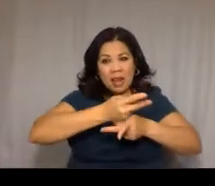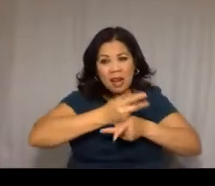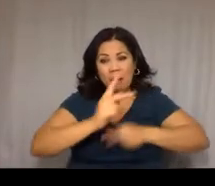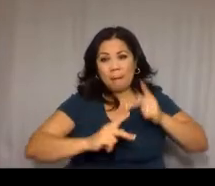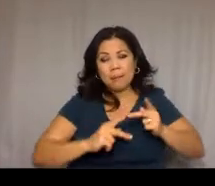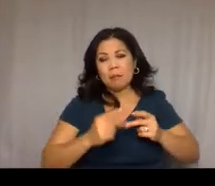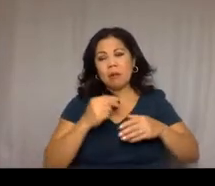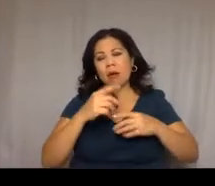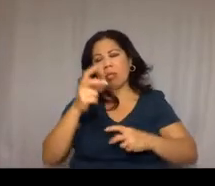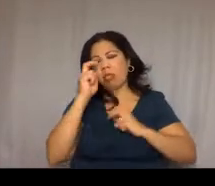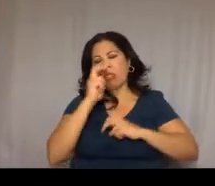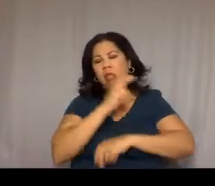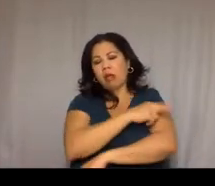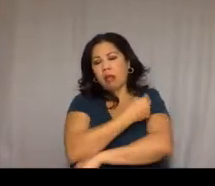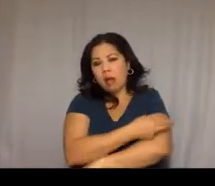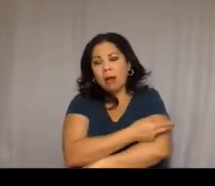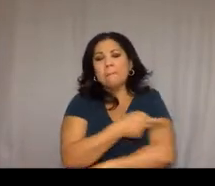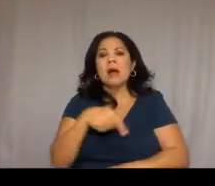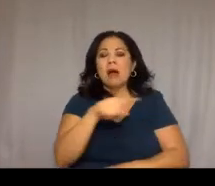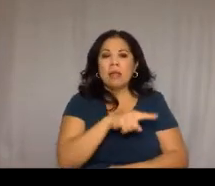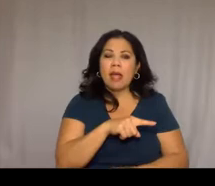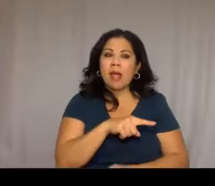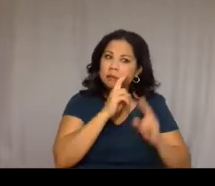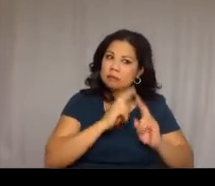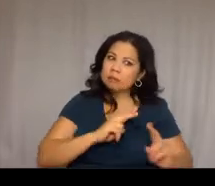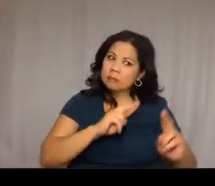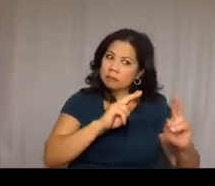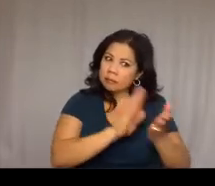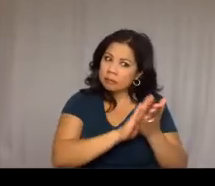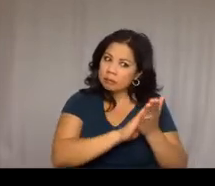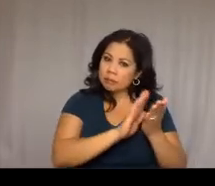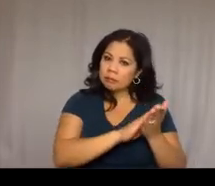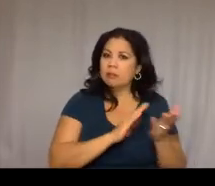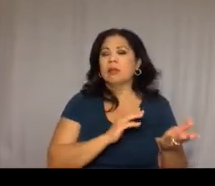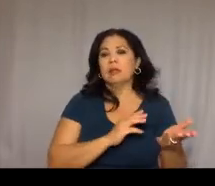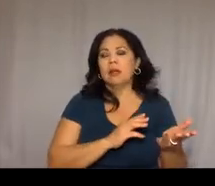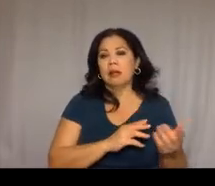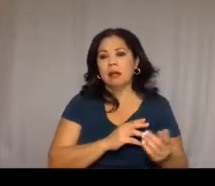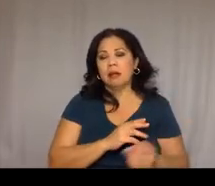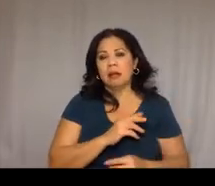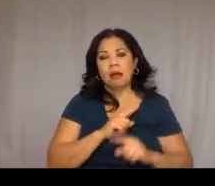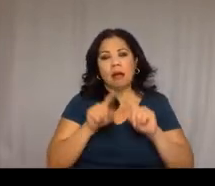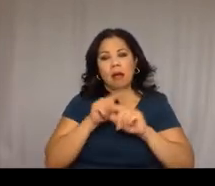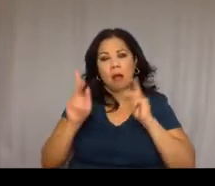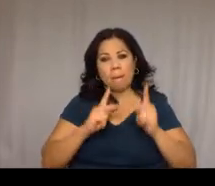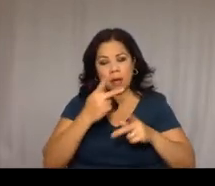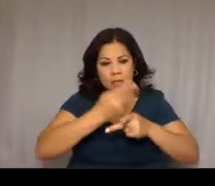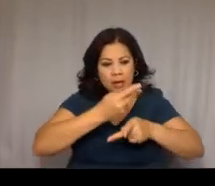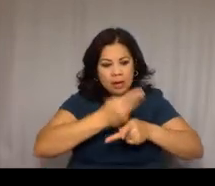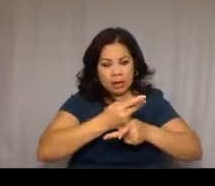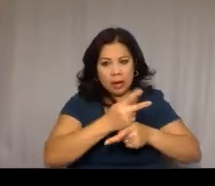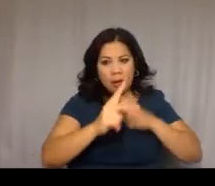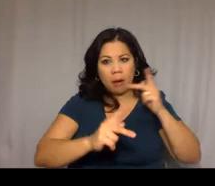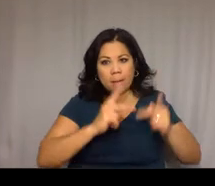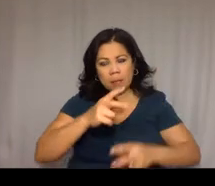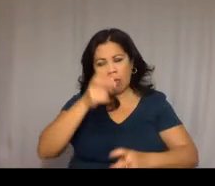in the hospital right now, they are heroes, guys. The men and women who are taking care of the people who are dealing with this